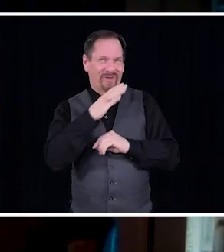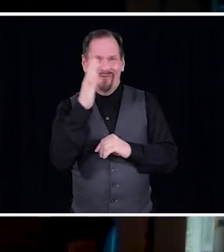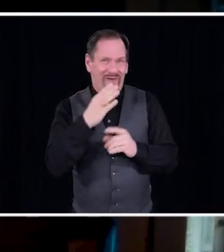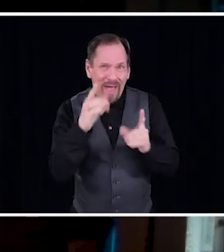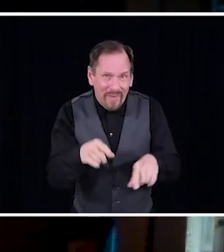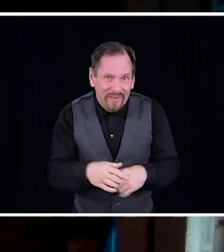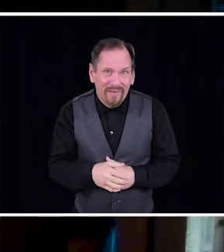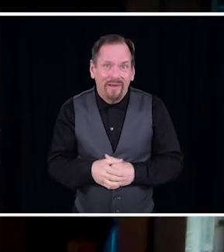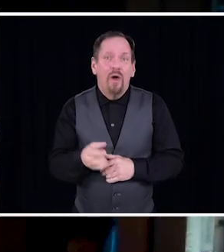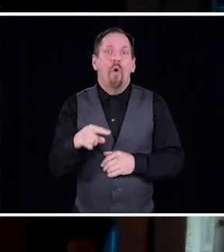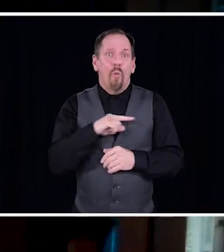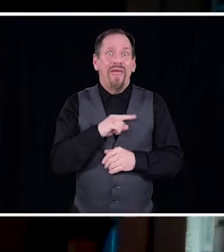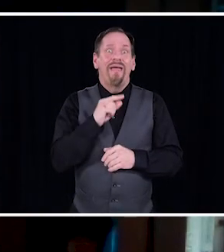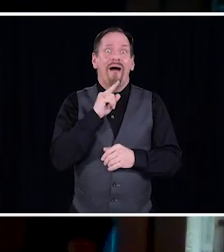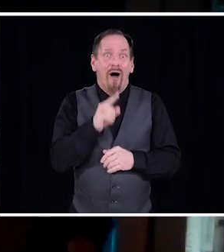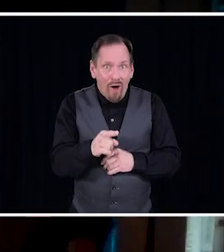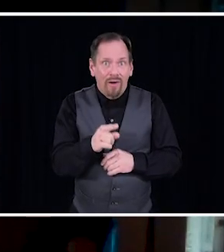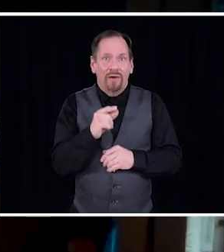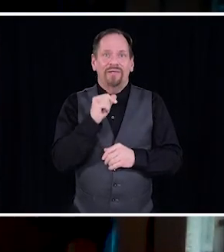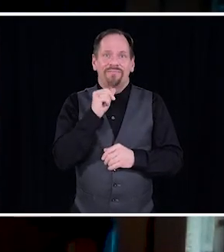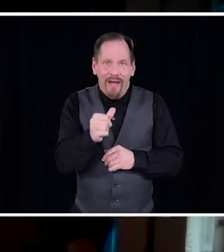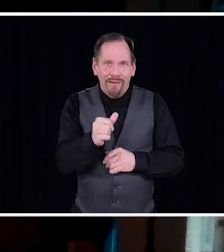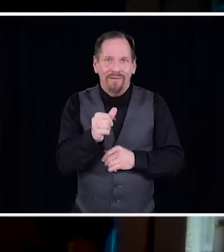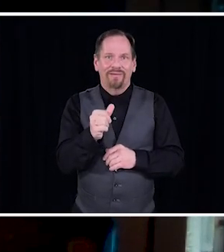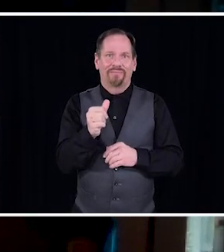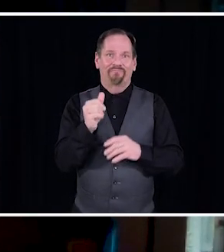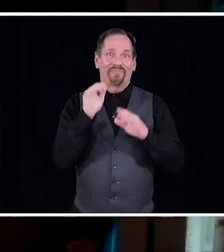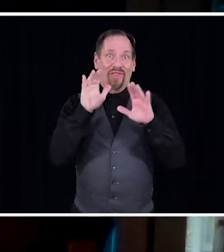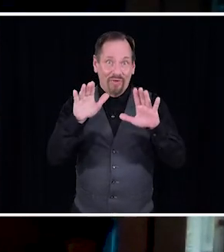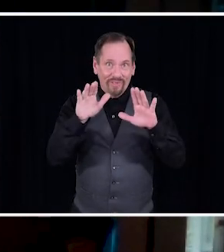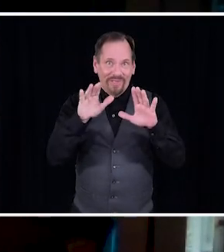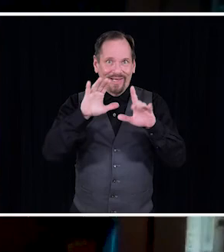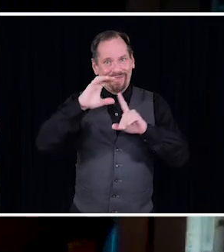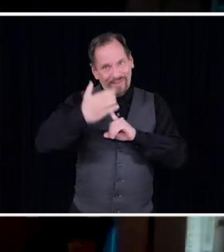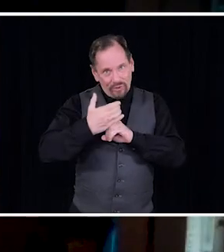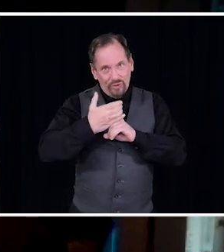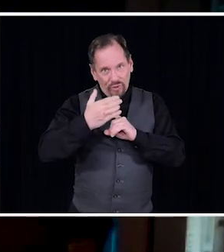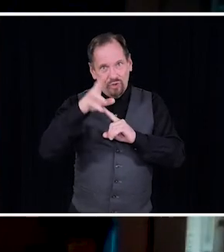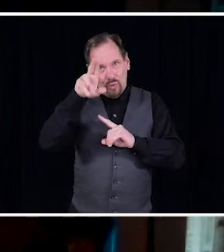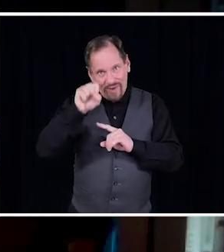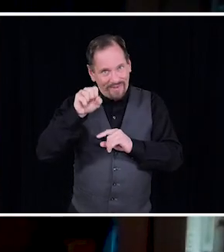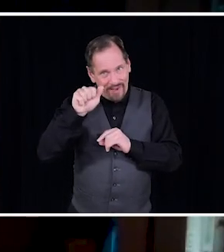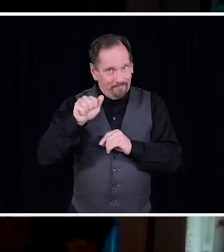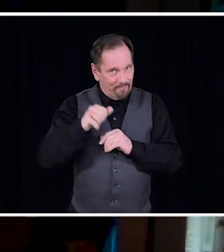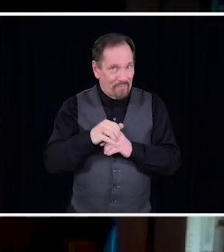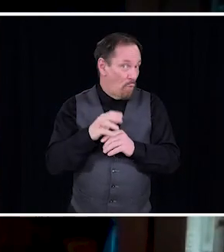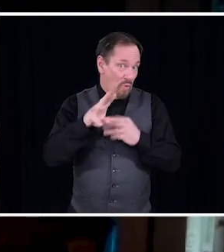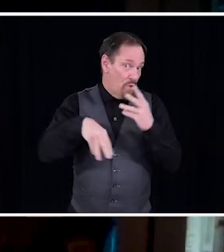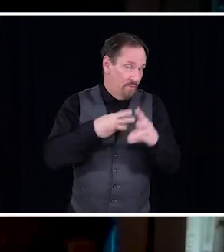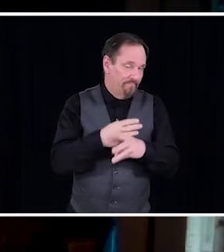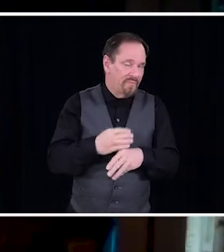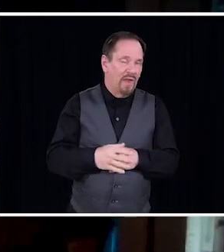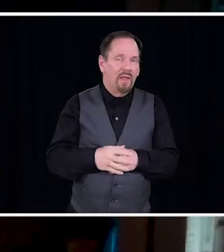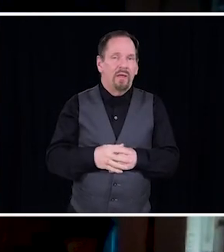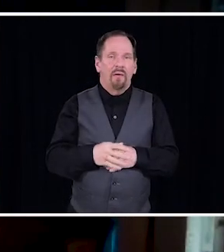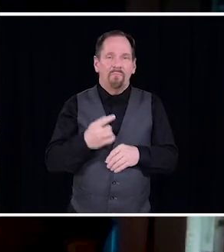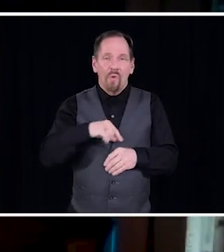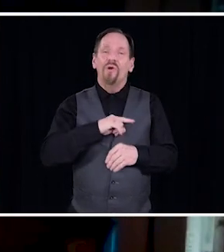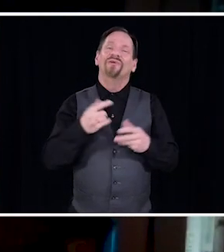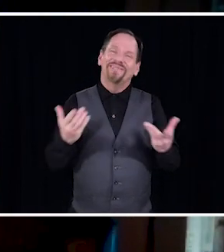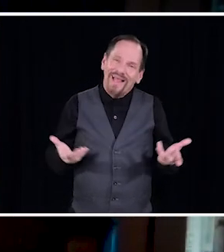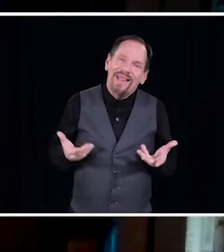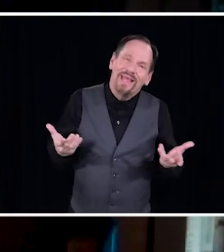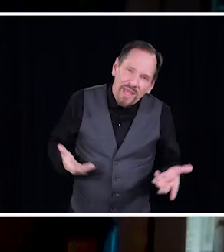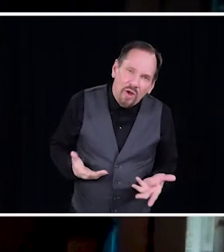of unfavorable conditions, yet here we all are. What a glowing testament to our hunger for knowledge and our persistence in acquiring